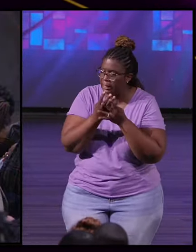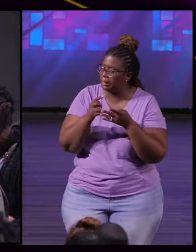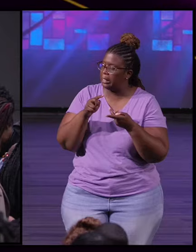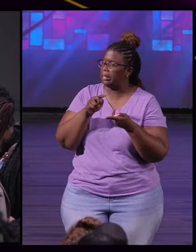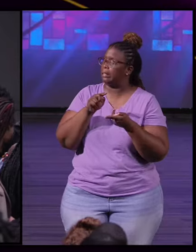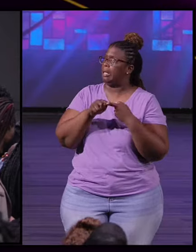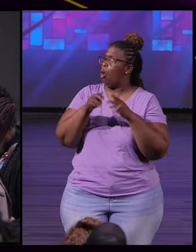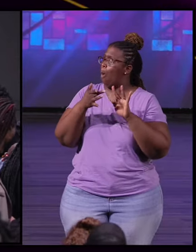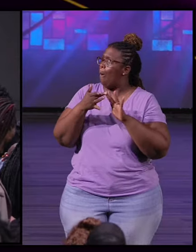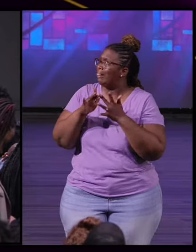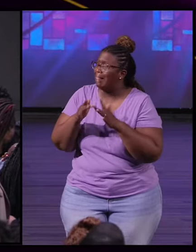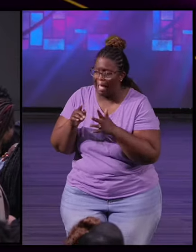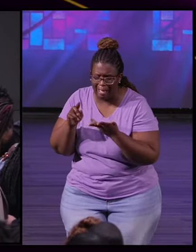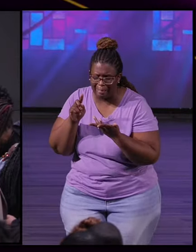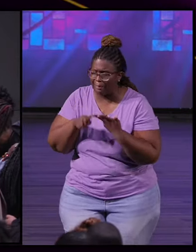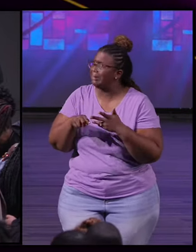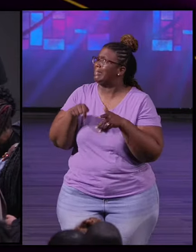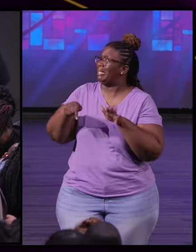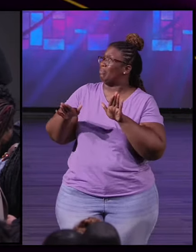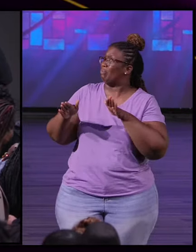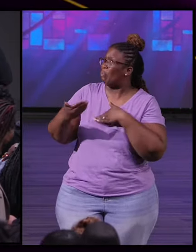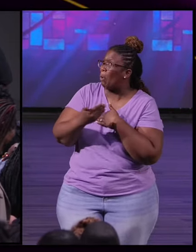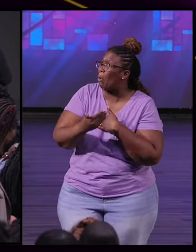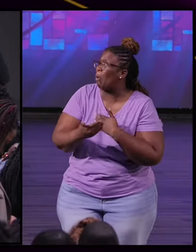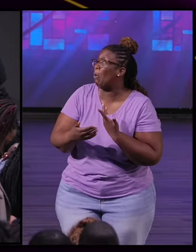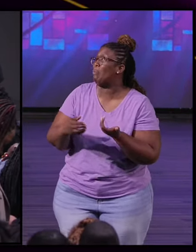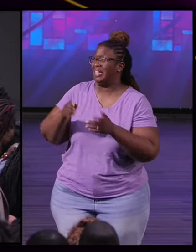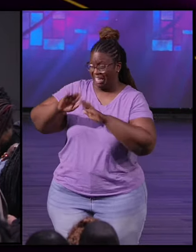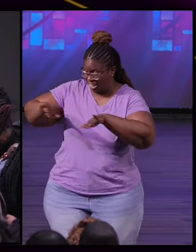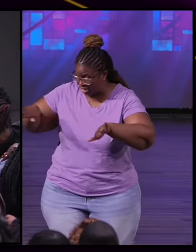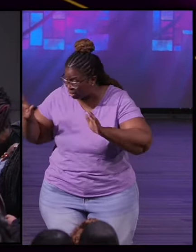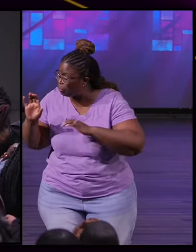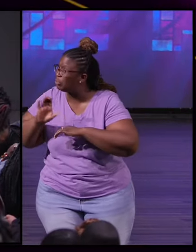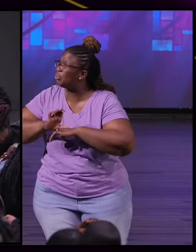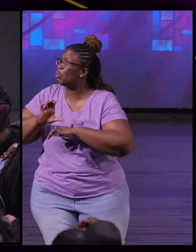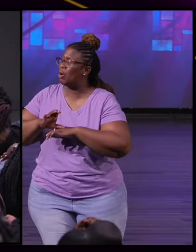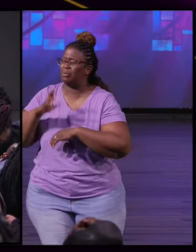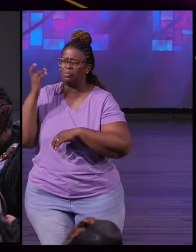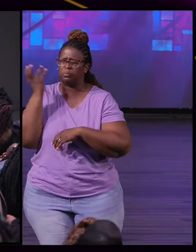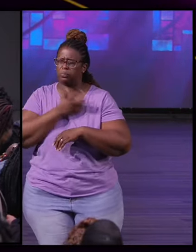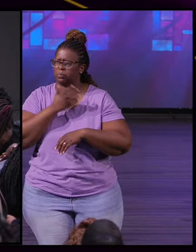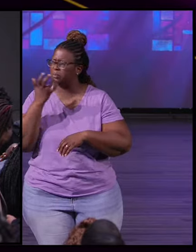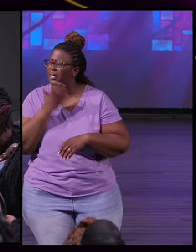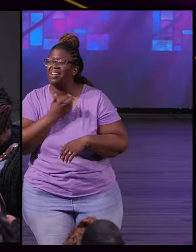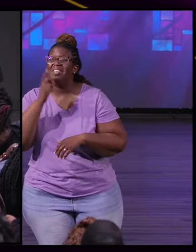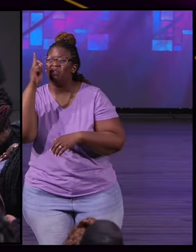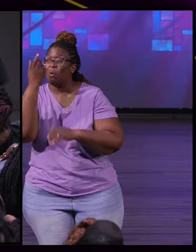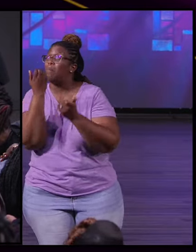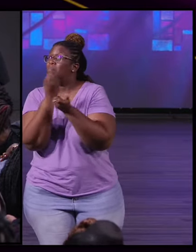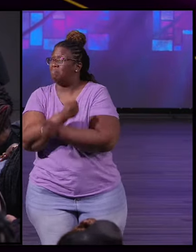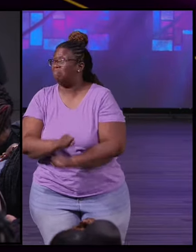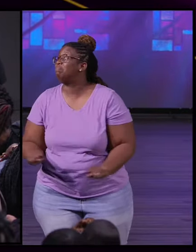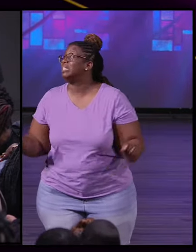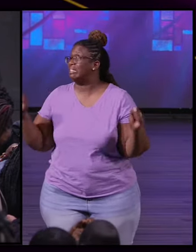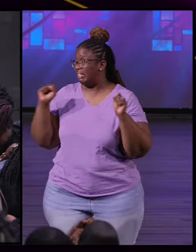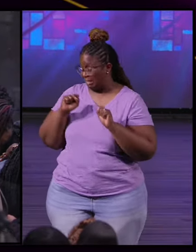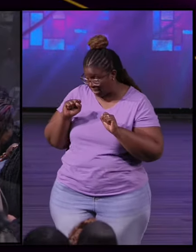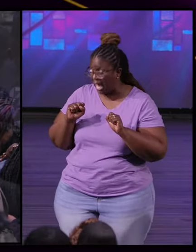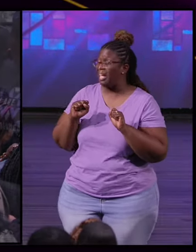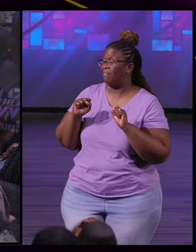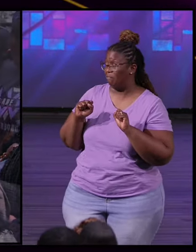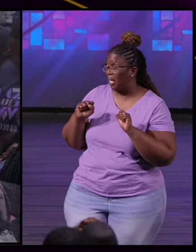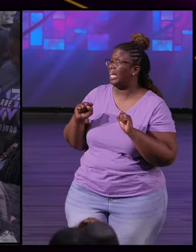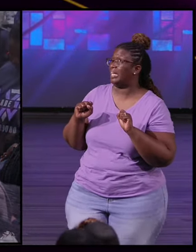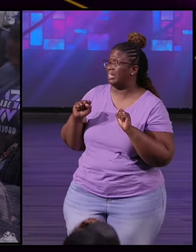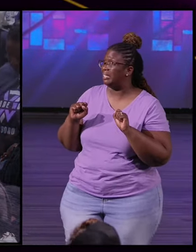Today, God, you save people on East City. You save people in this room. You save people in the children's church. You save